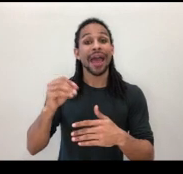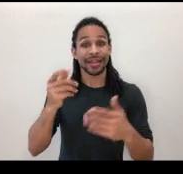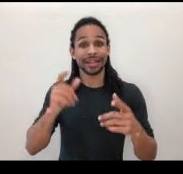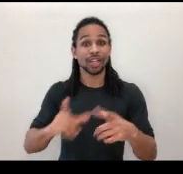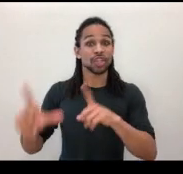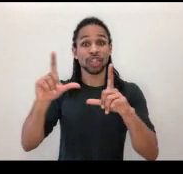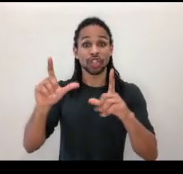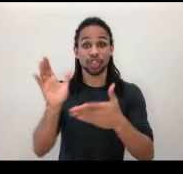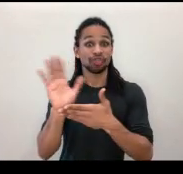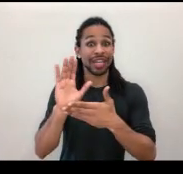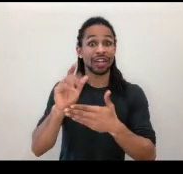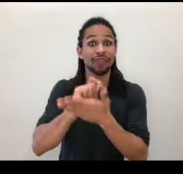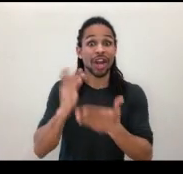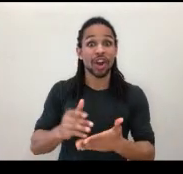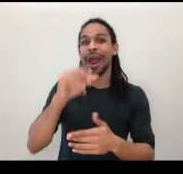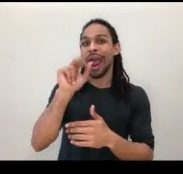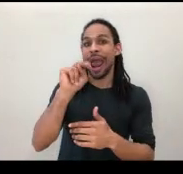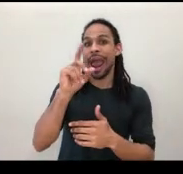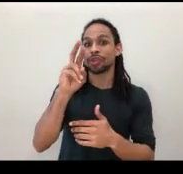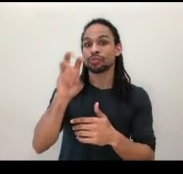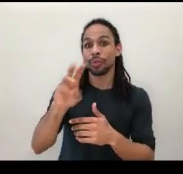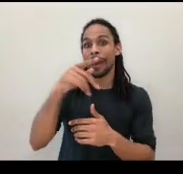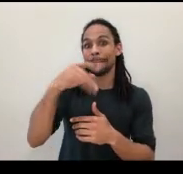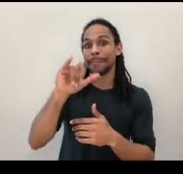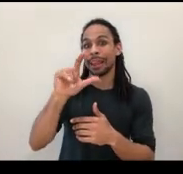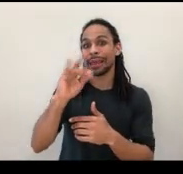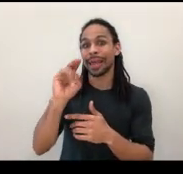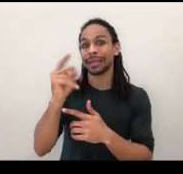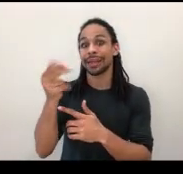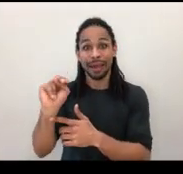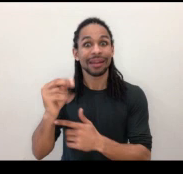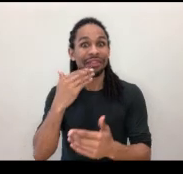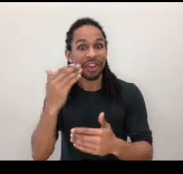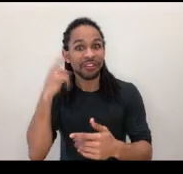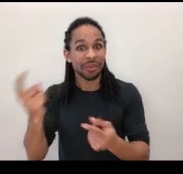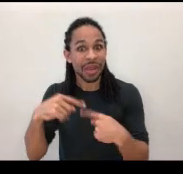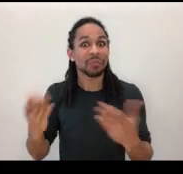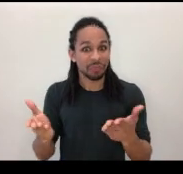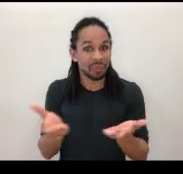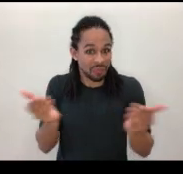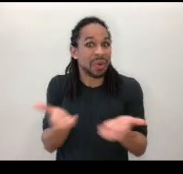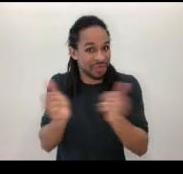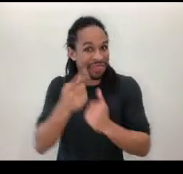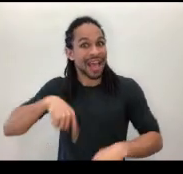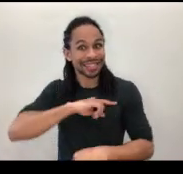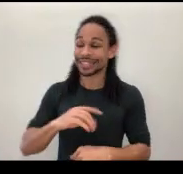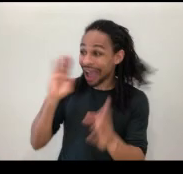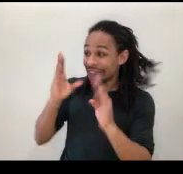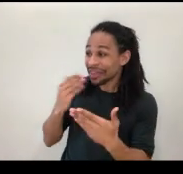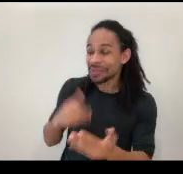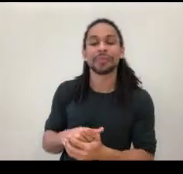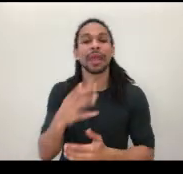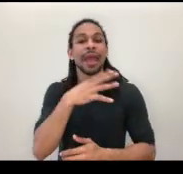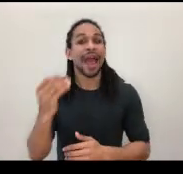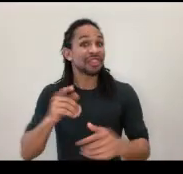and screenwriter of Best Summer Ever, Andrew Pilkington. Thank you for being with us, Andrew. Hi, thank you.